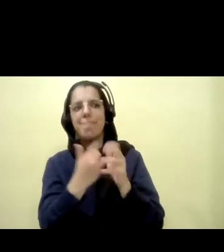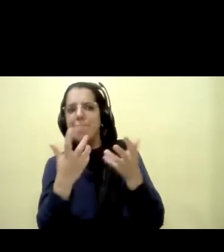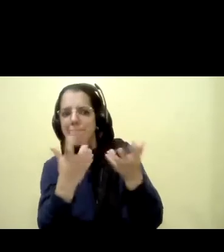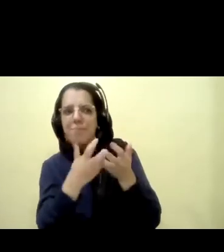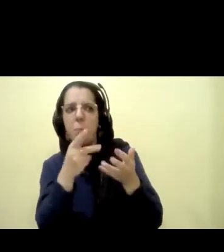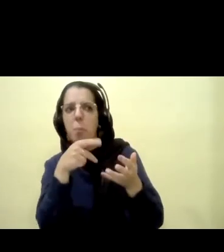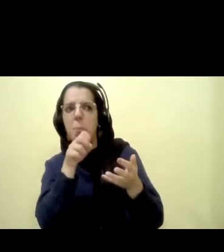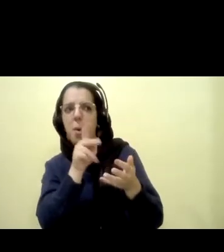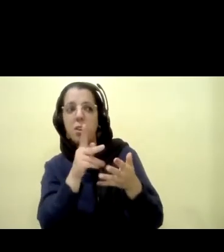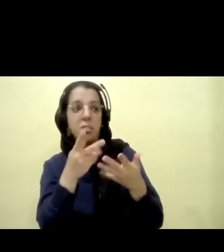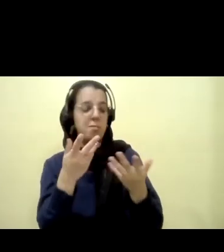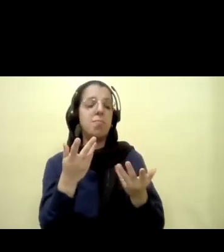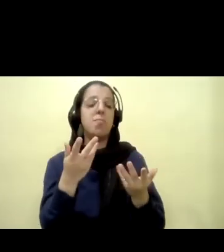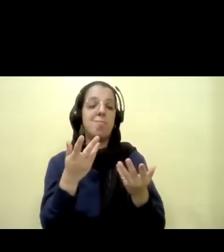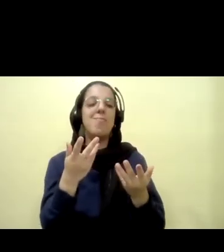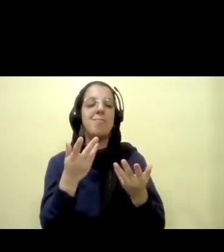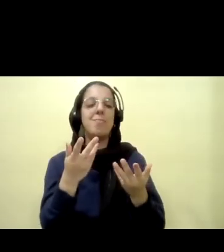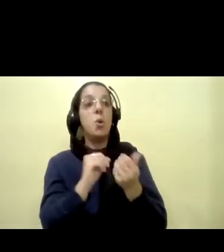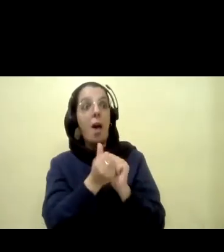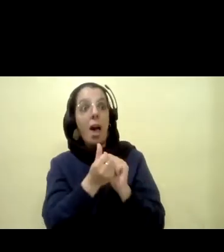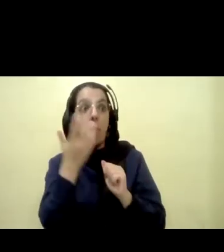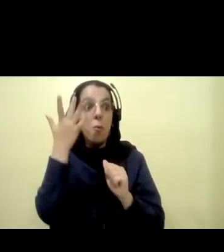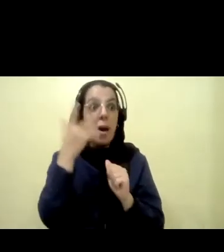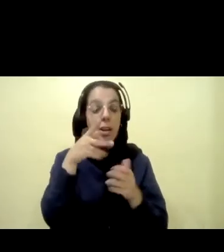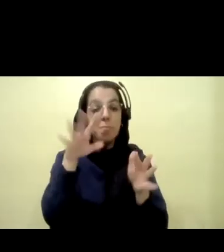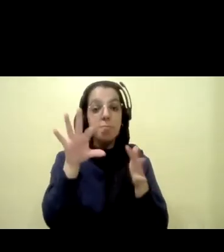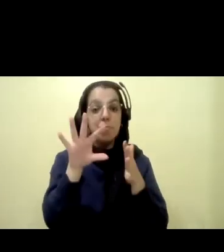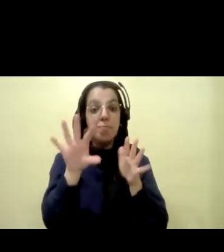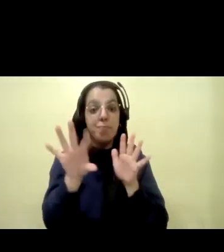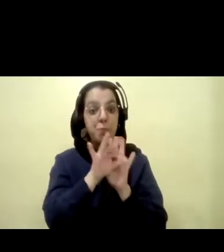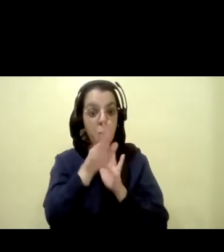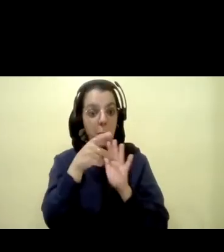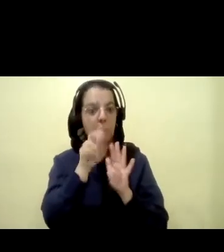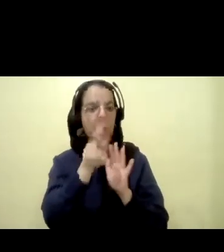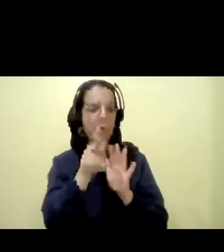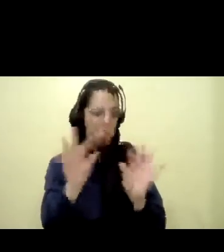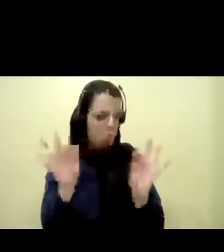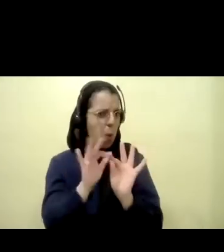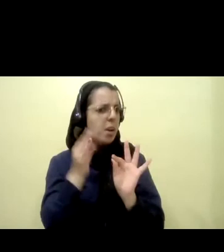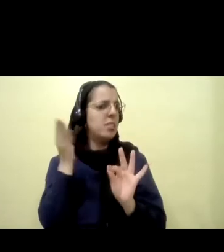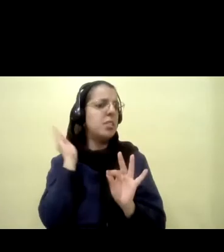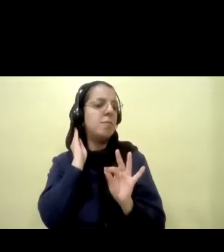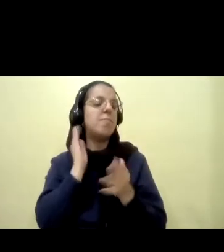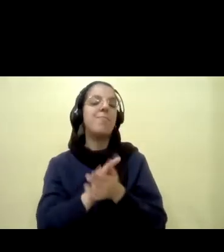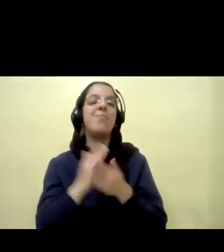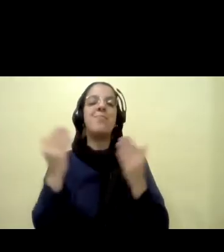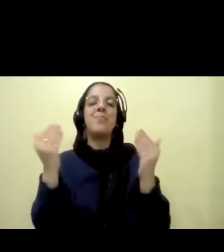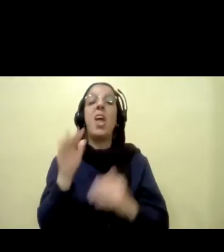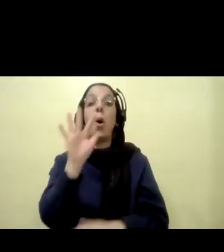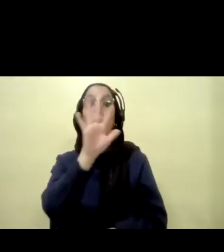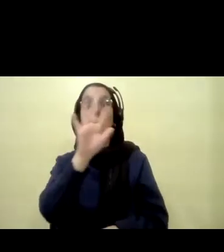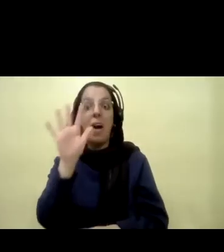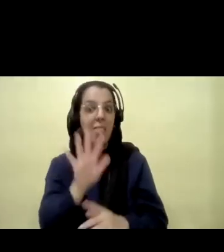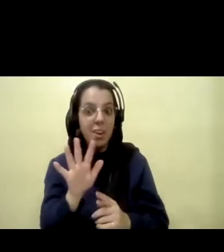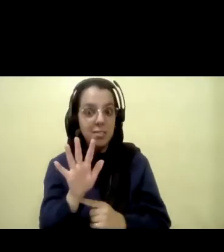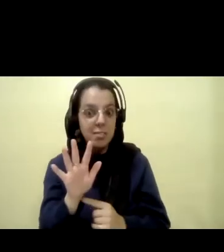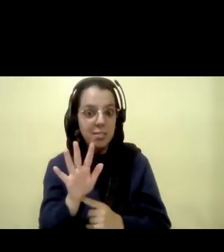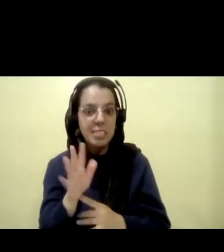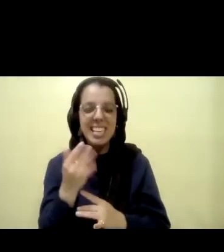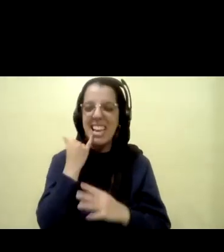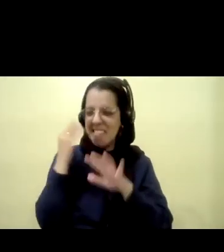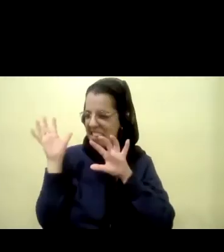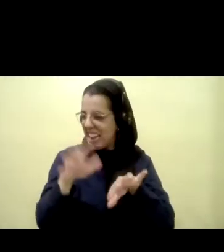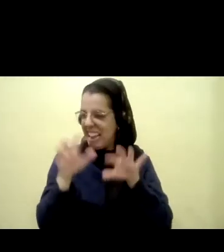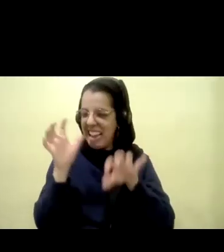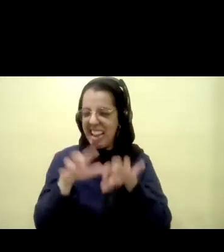how and why you're going to choose your parks is important. What about the weather? This is a fabulous question. If we're rained out, what do